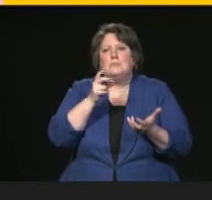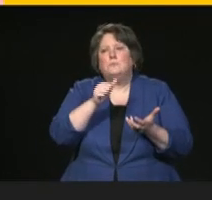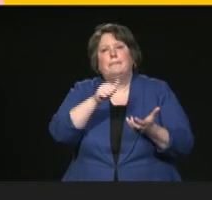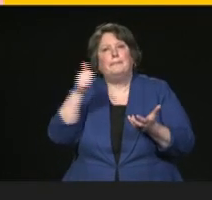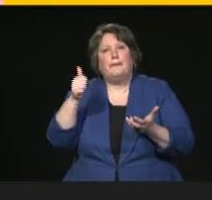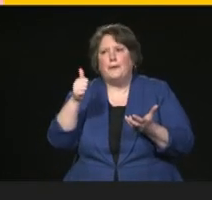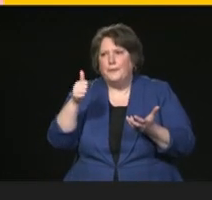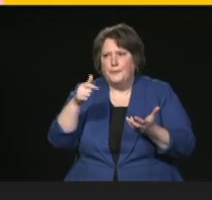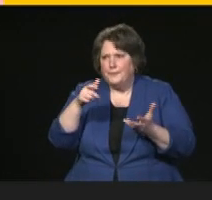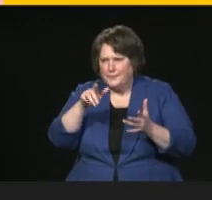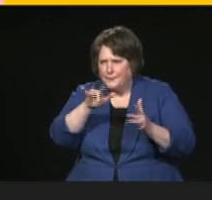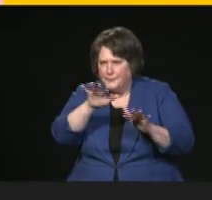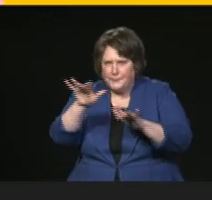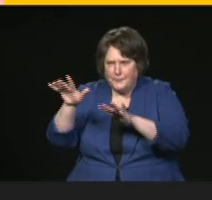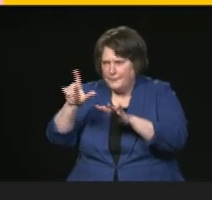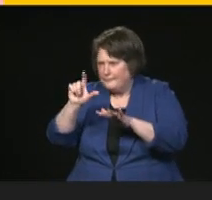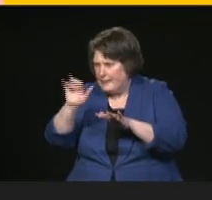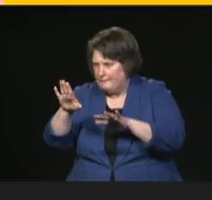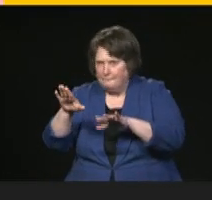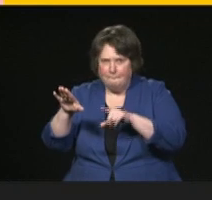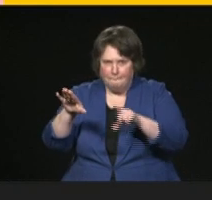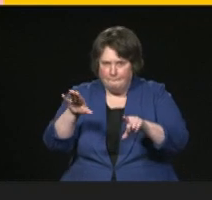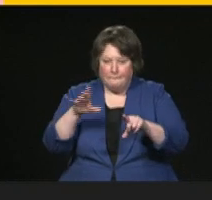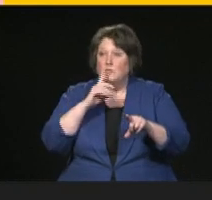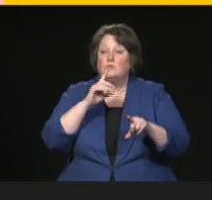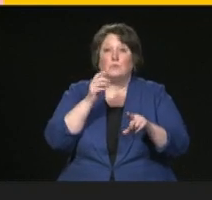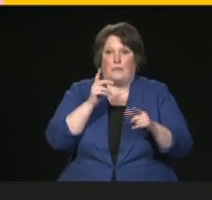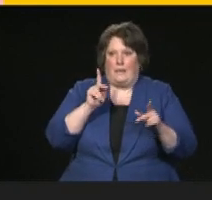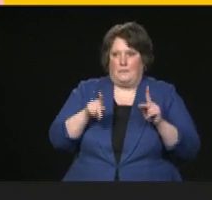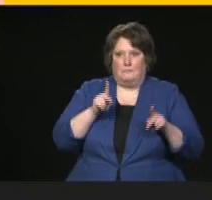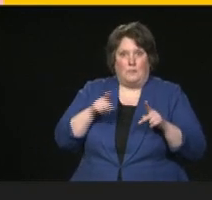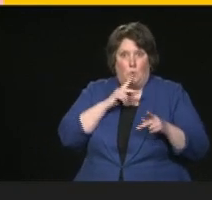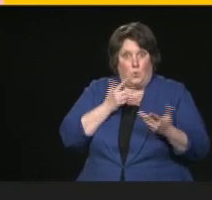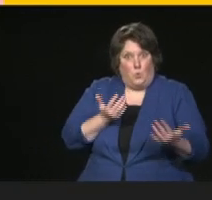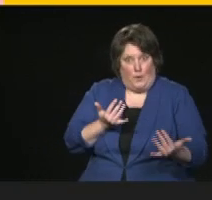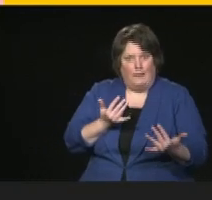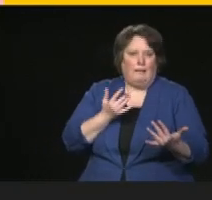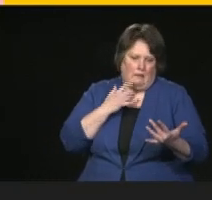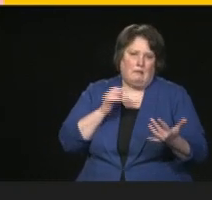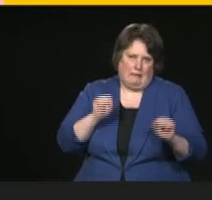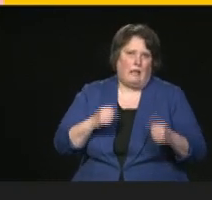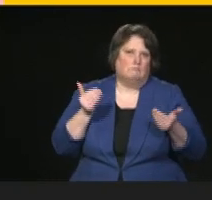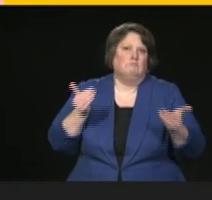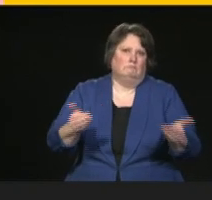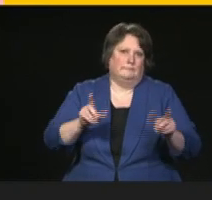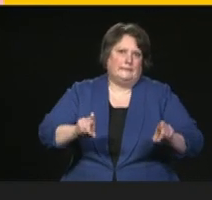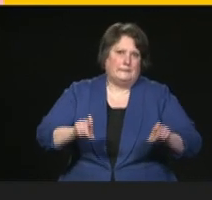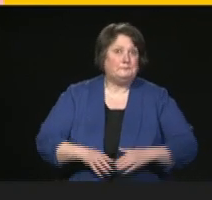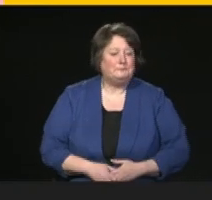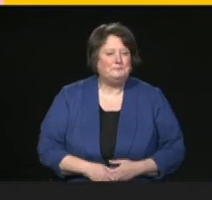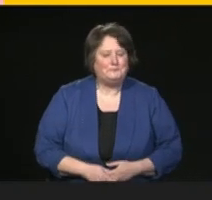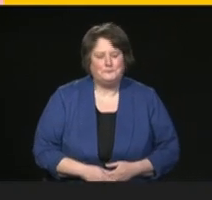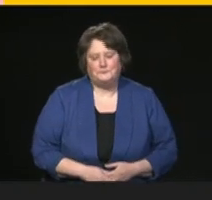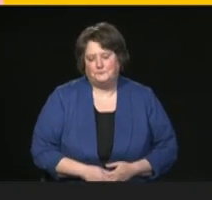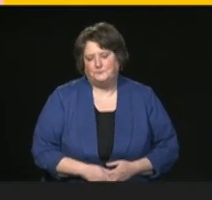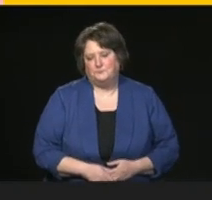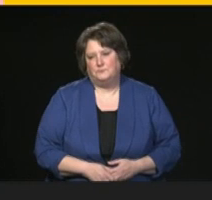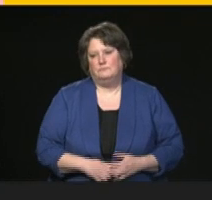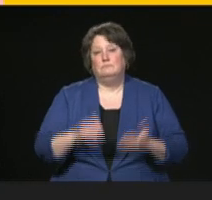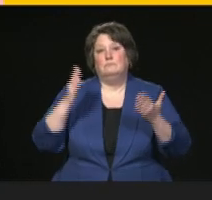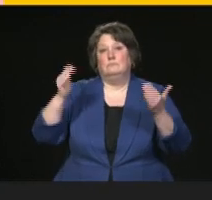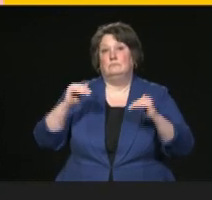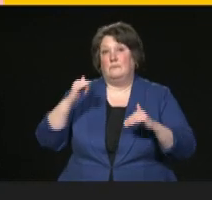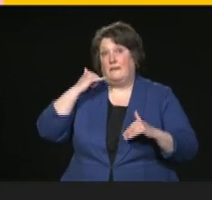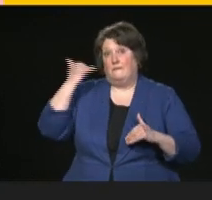necessary testing. Thank you. Next question. Thank you. Merci. Our next question, notre prochaine question, is